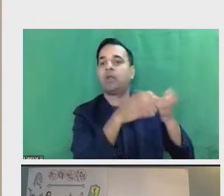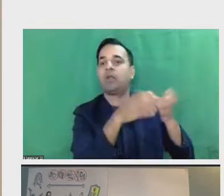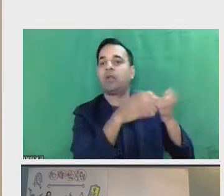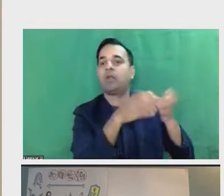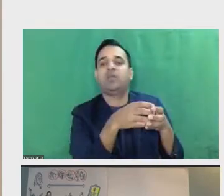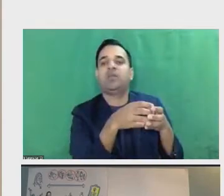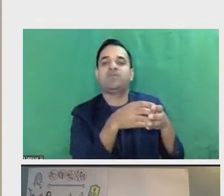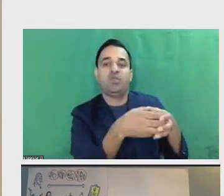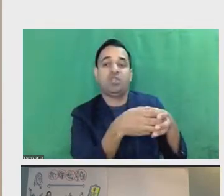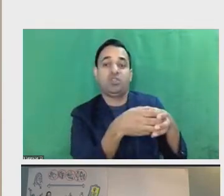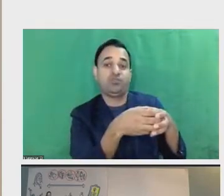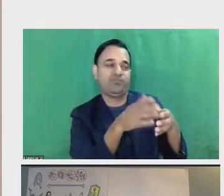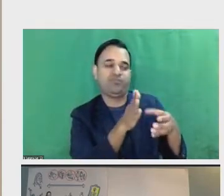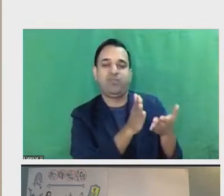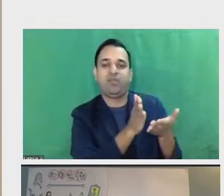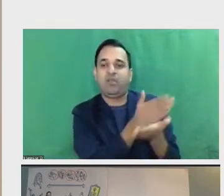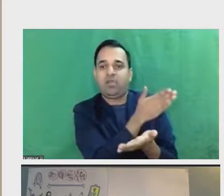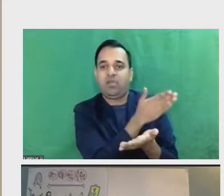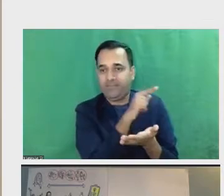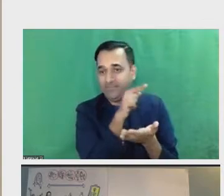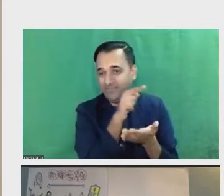really taken forward in concrete,